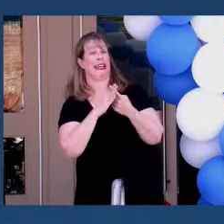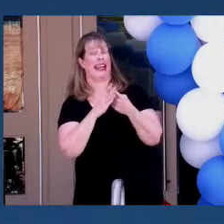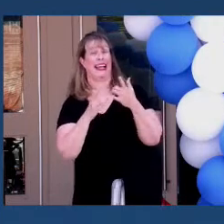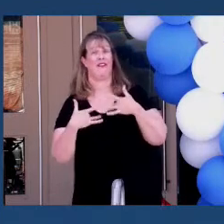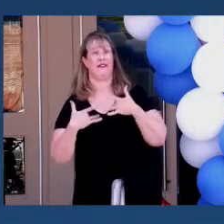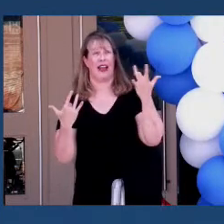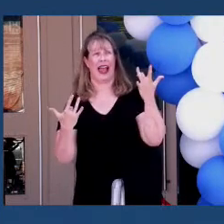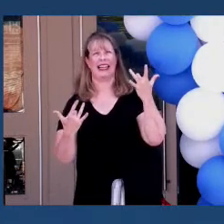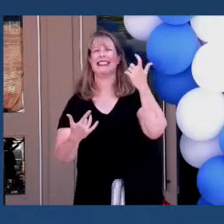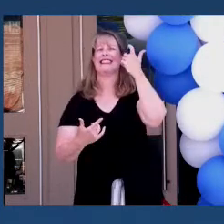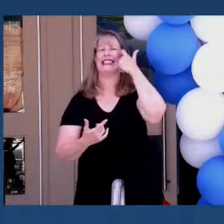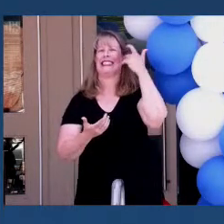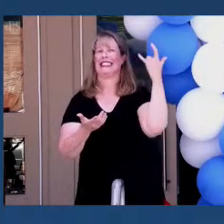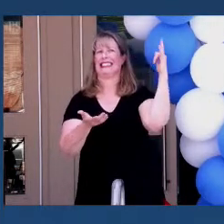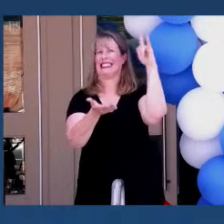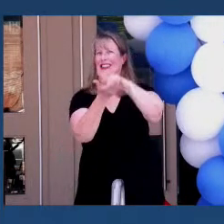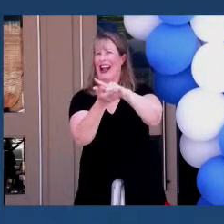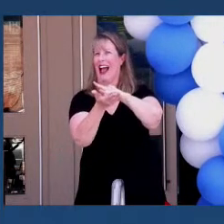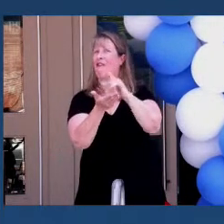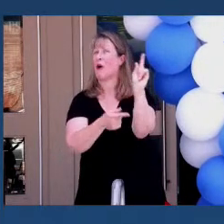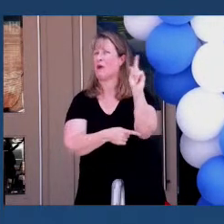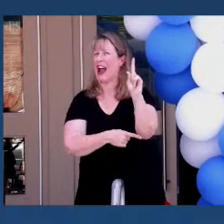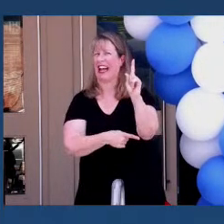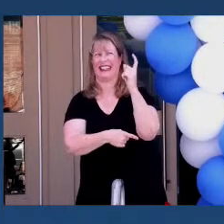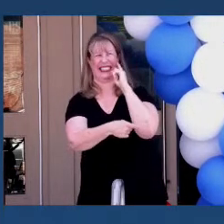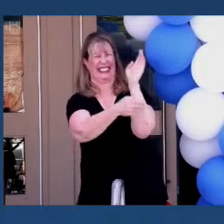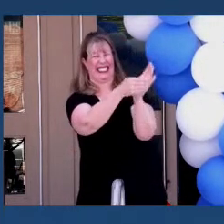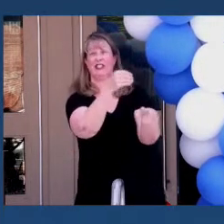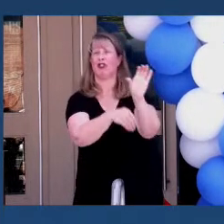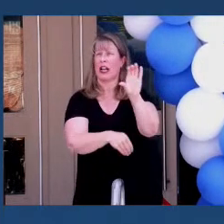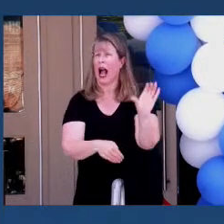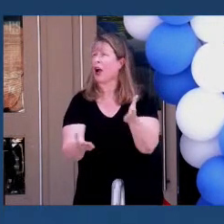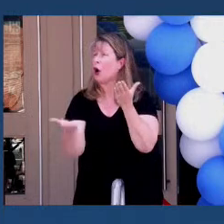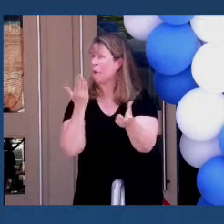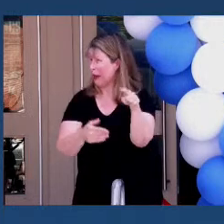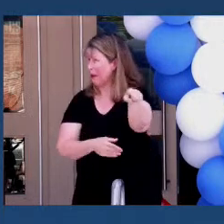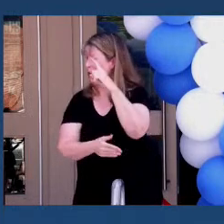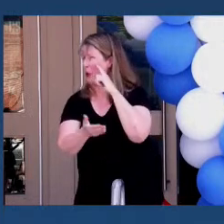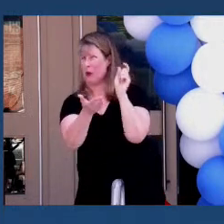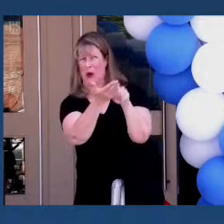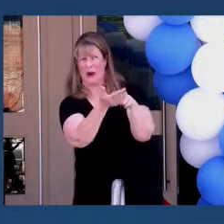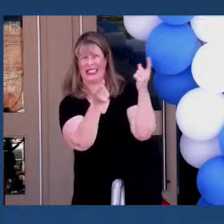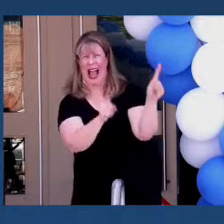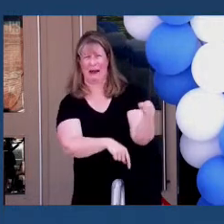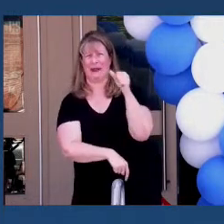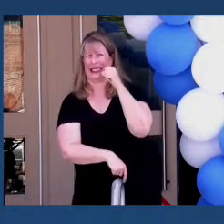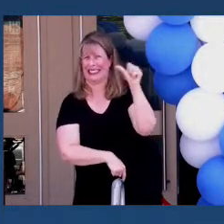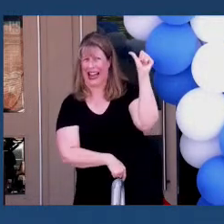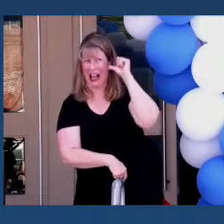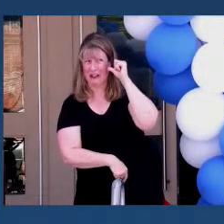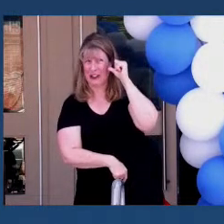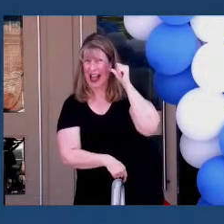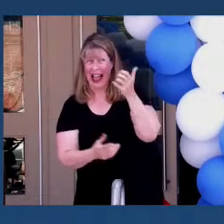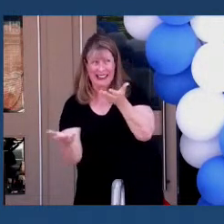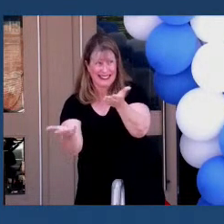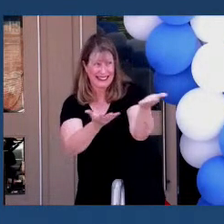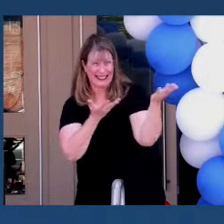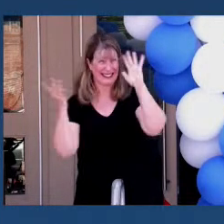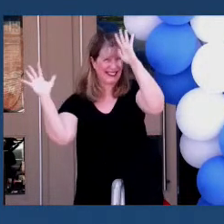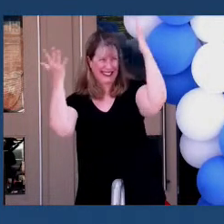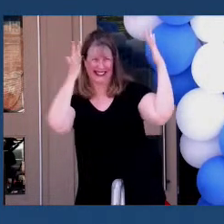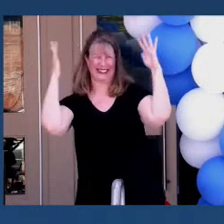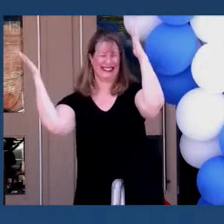from an event that was in Chicago. I don't know if anybody happened to see something that happened in Chicago last night.